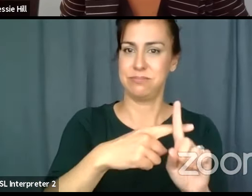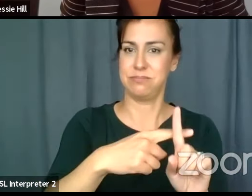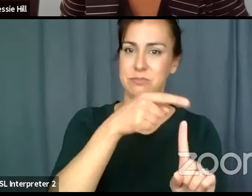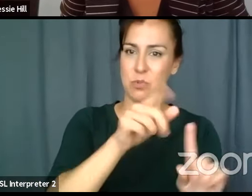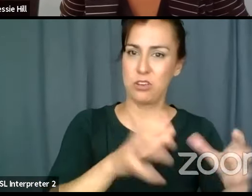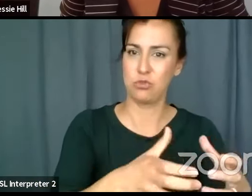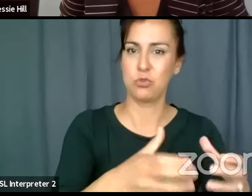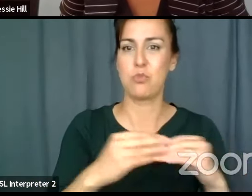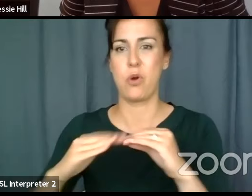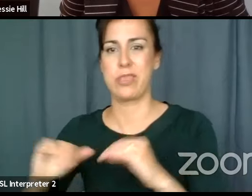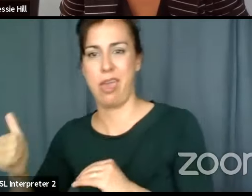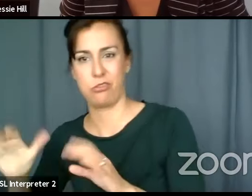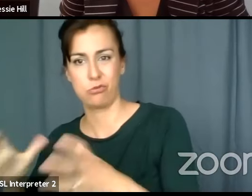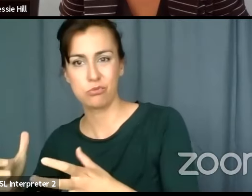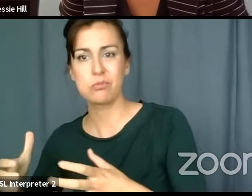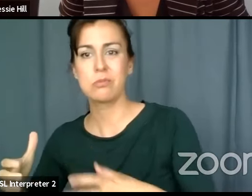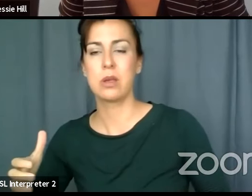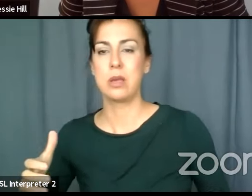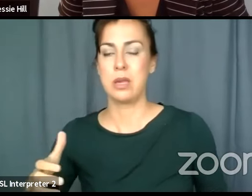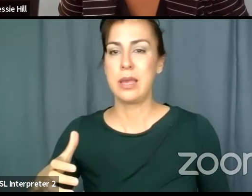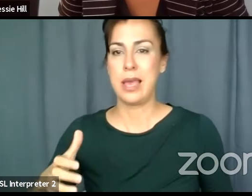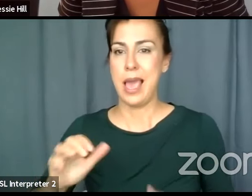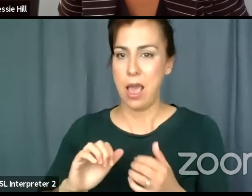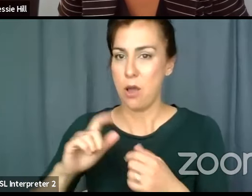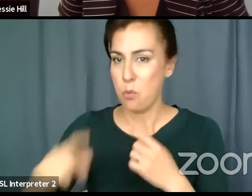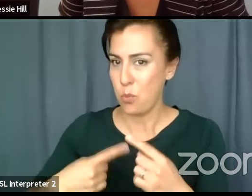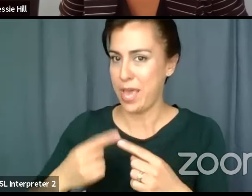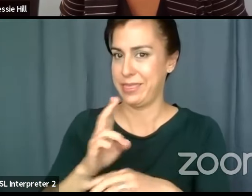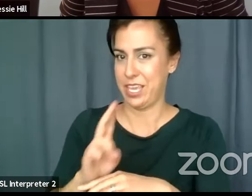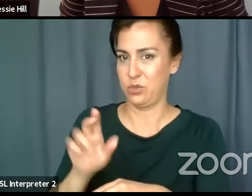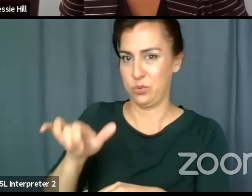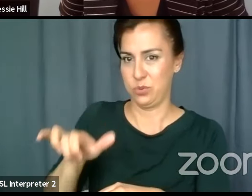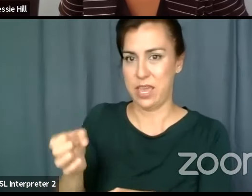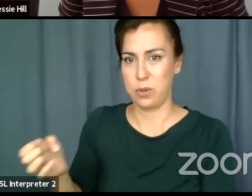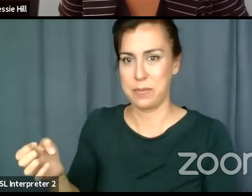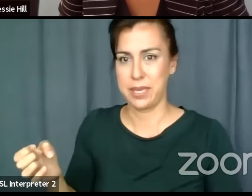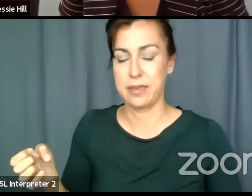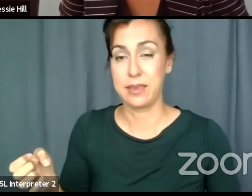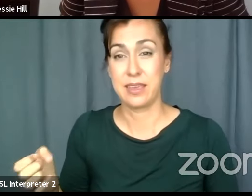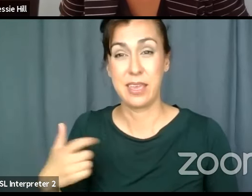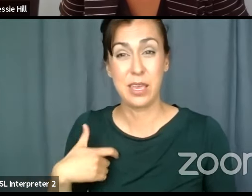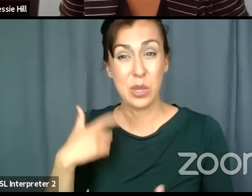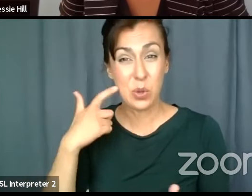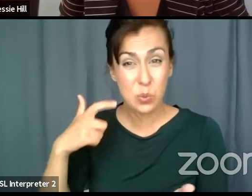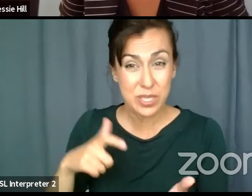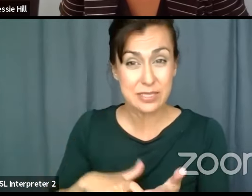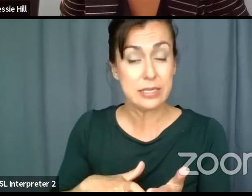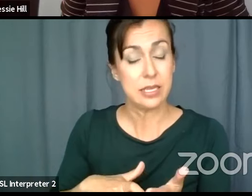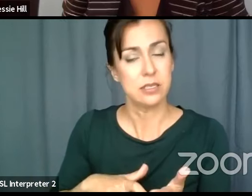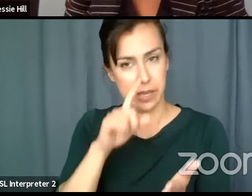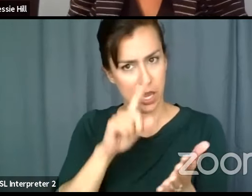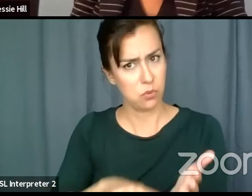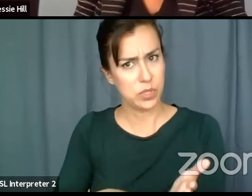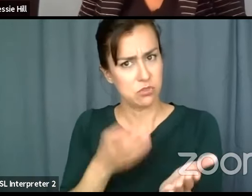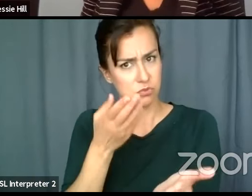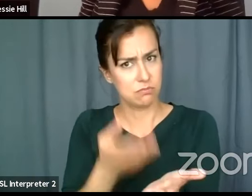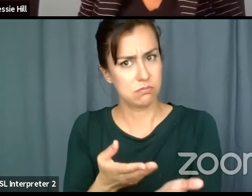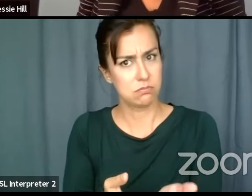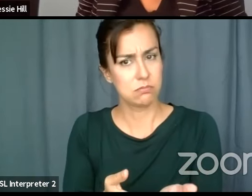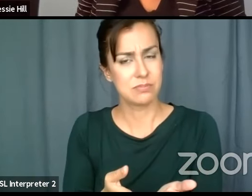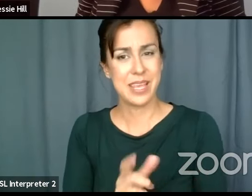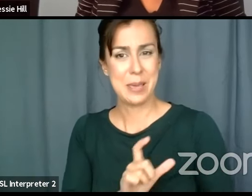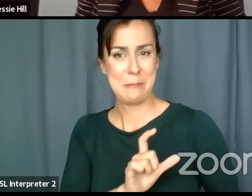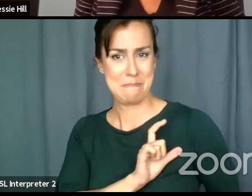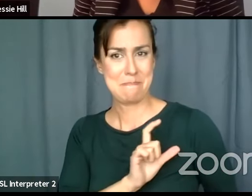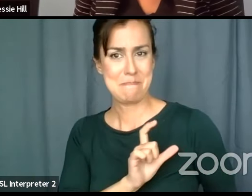deployed. We see, and history is, and research has borne this out, that police